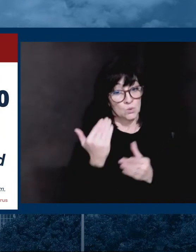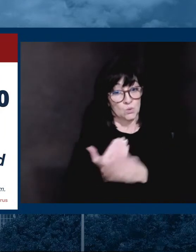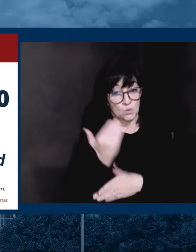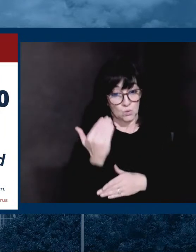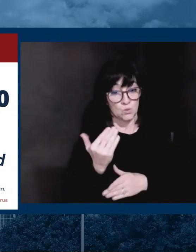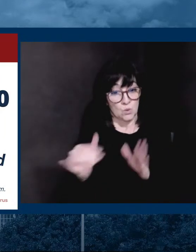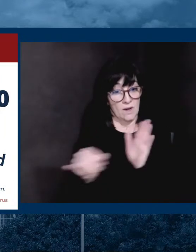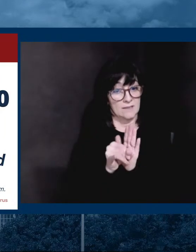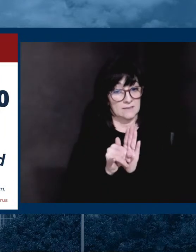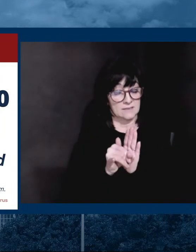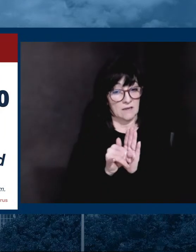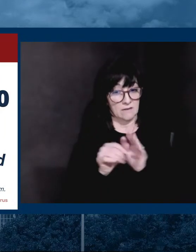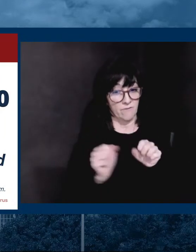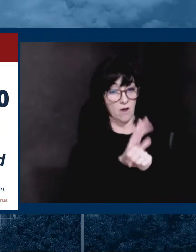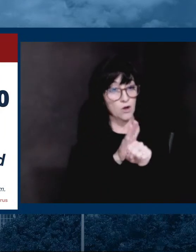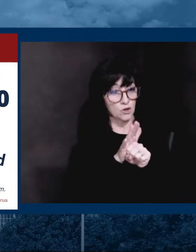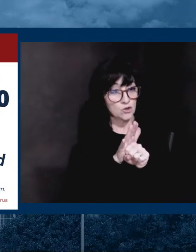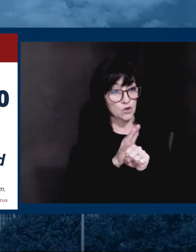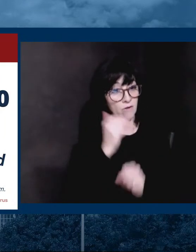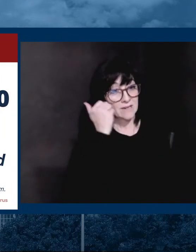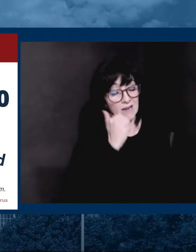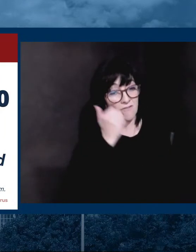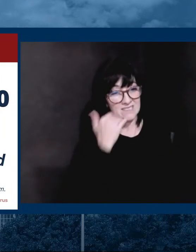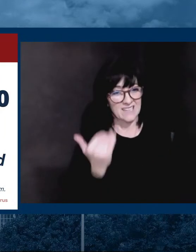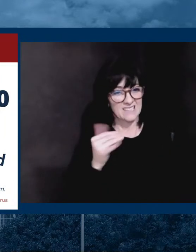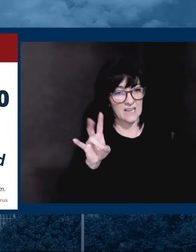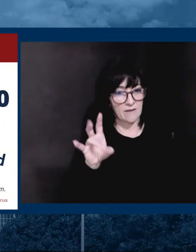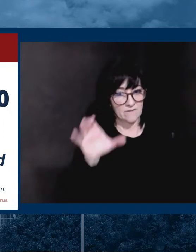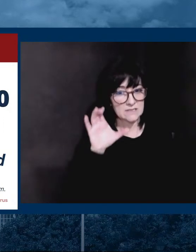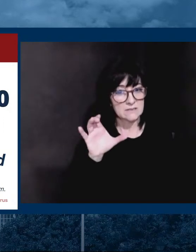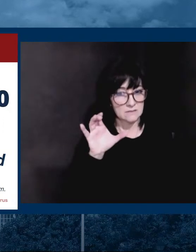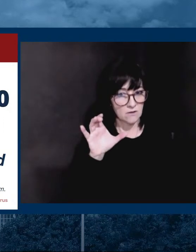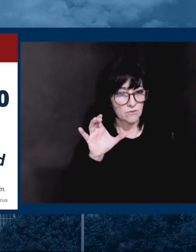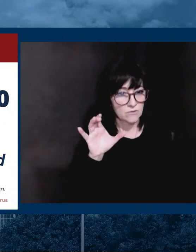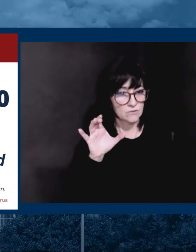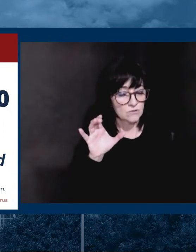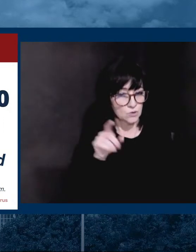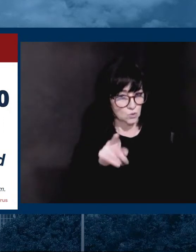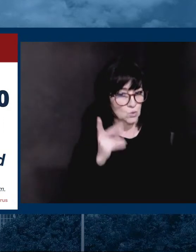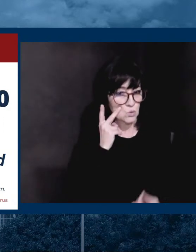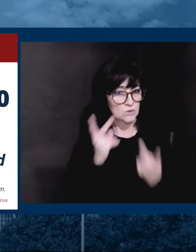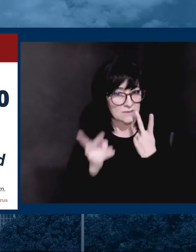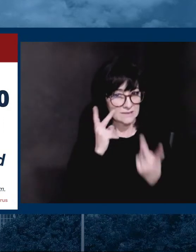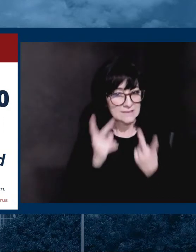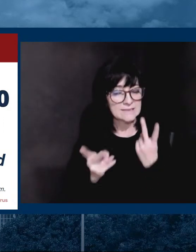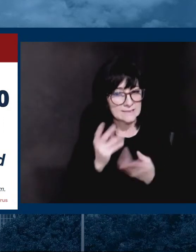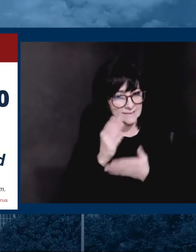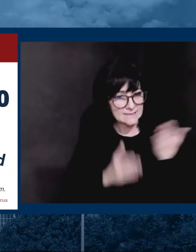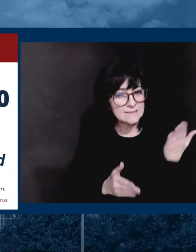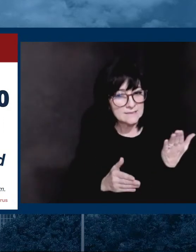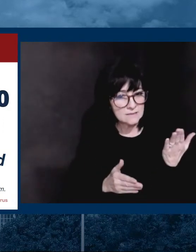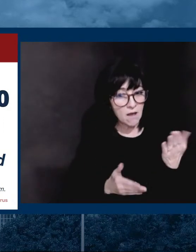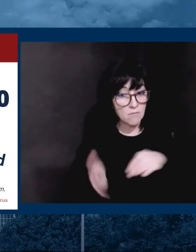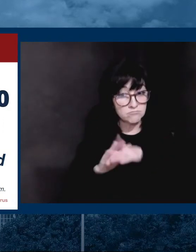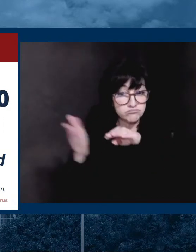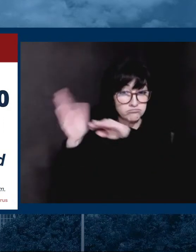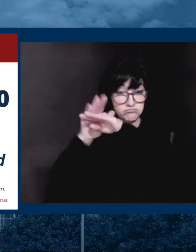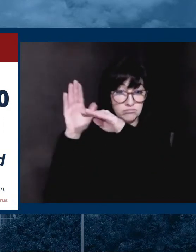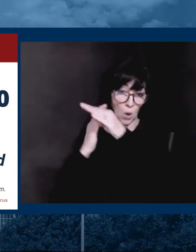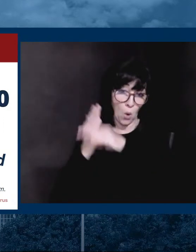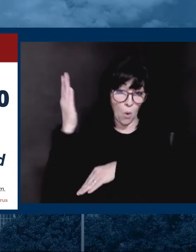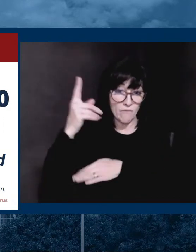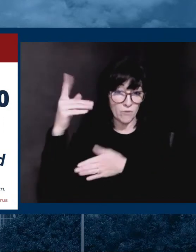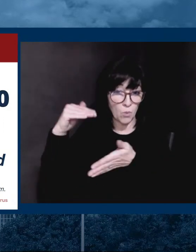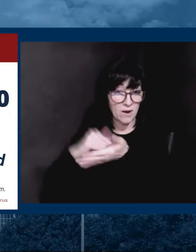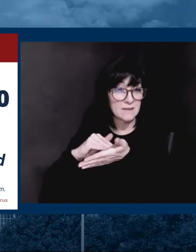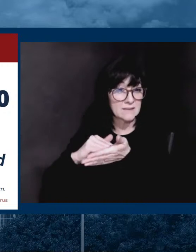moving average. If you follow our daily scorecards, you've seen some spikes way above 1,000. That was